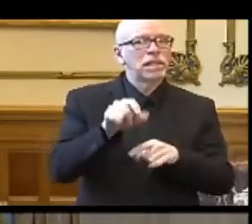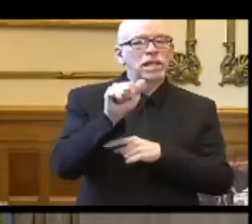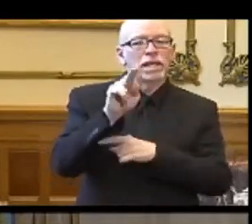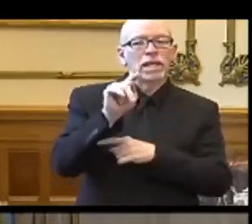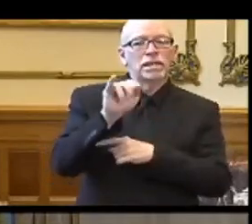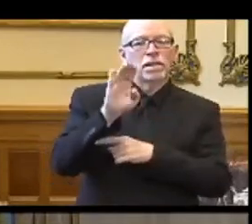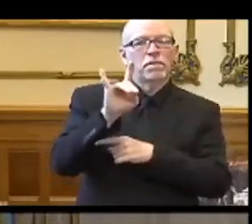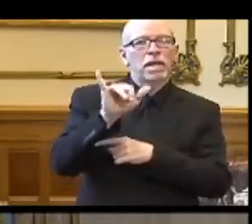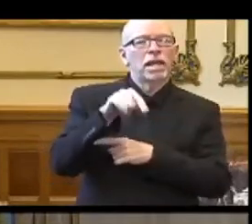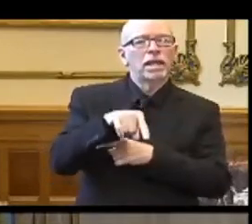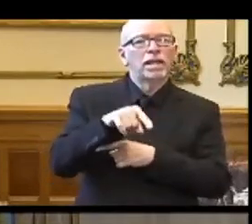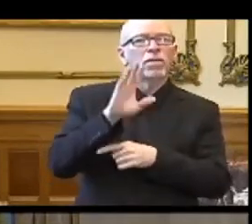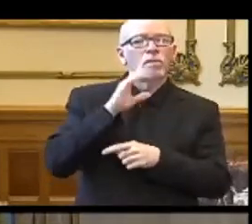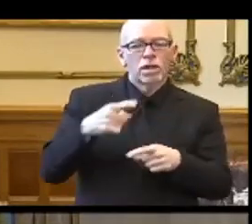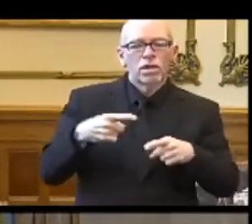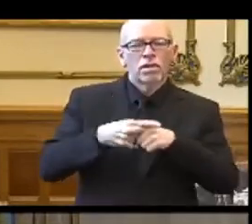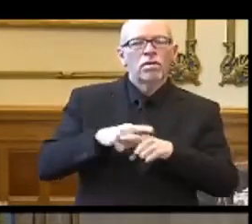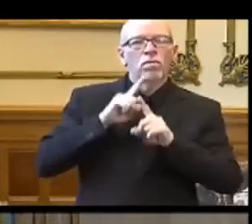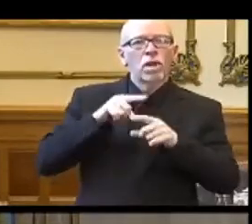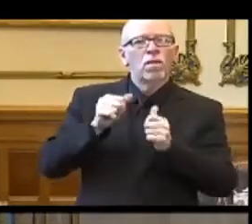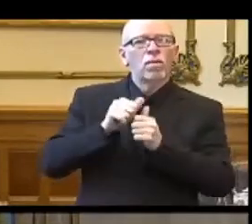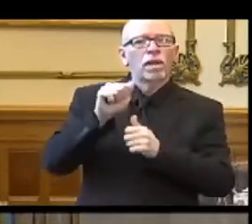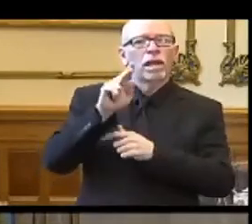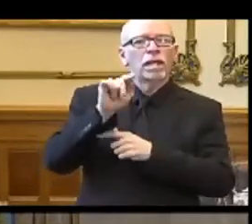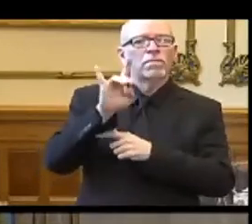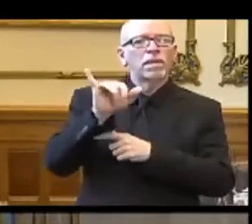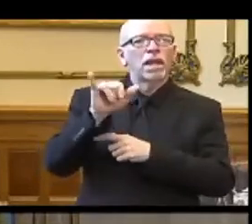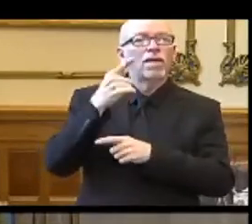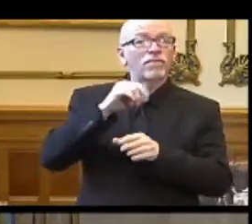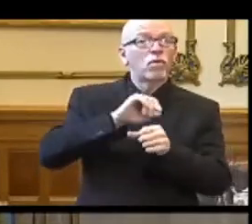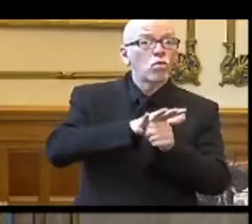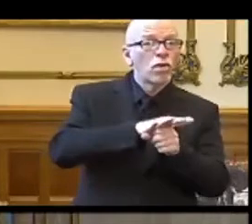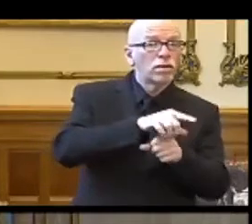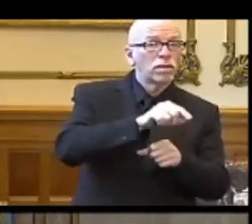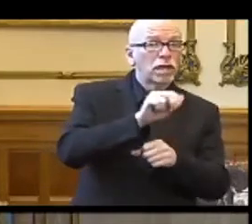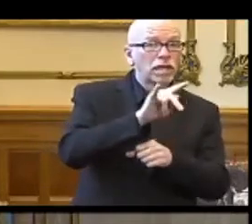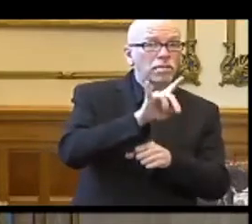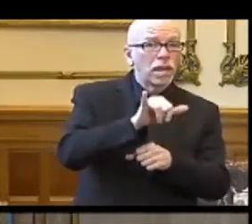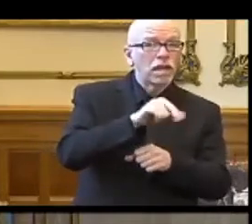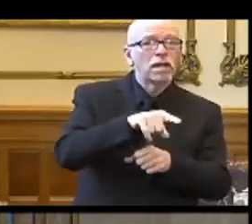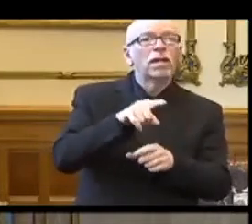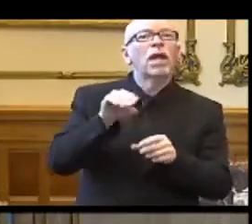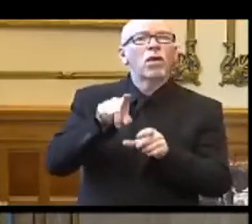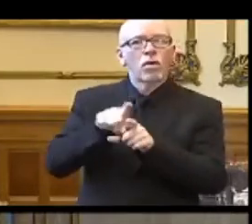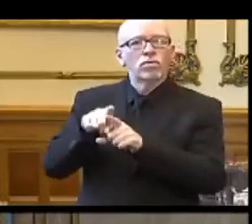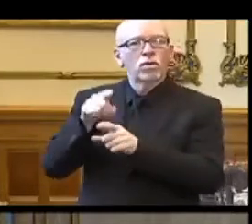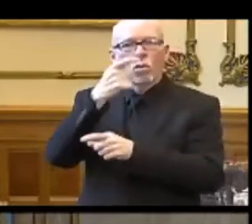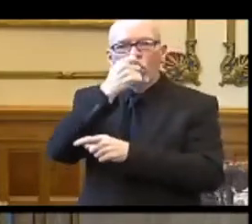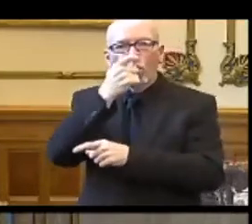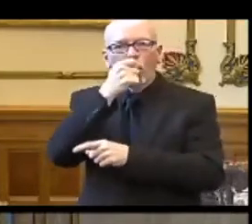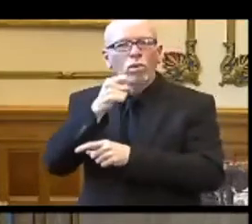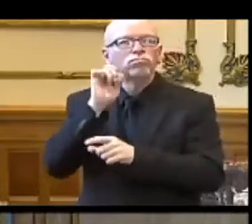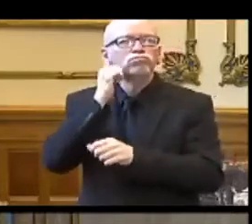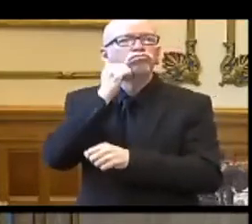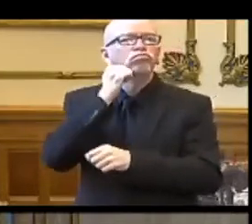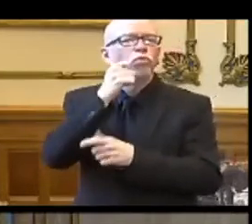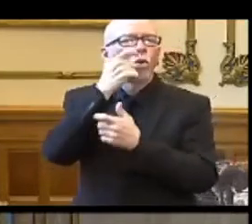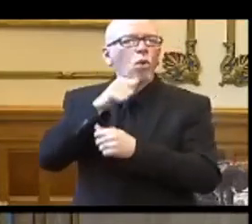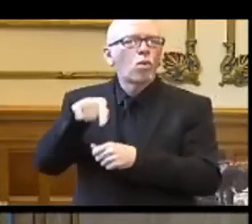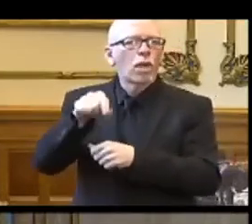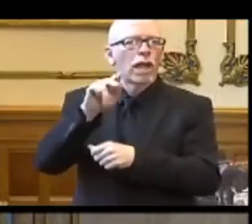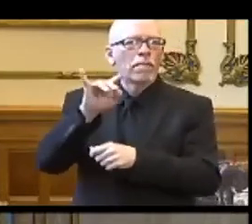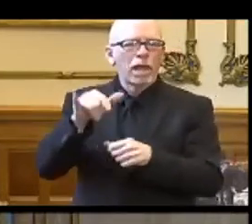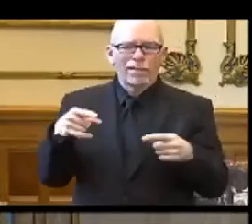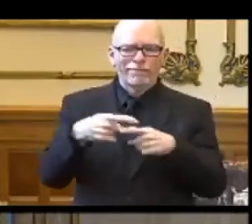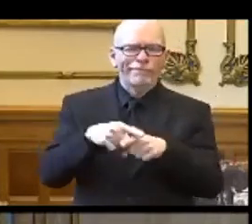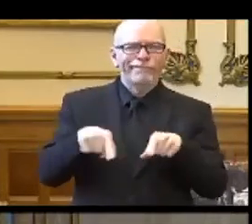are cross-reacting with antibodies, coronavirus antibodies for the common cold. So I would want to just be very cautious about